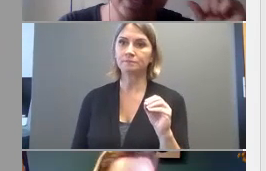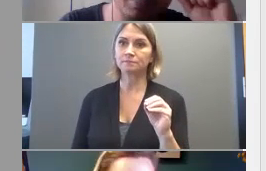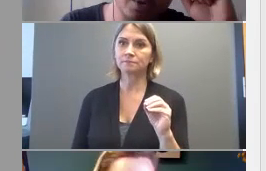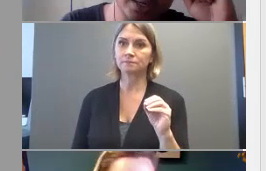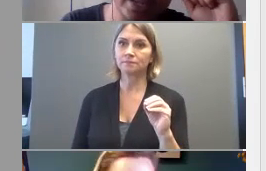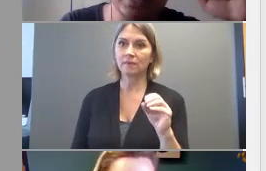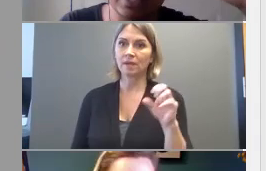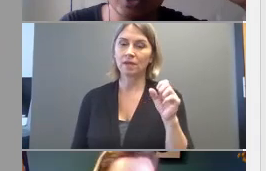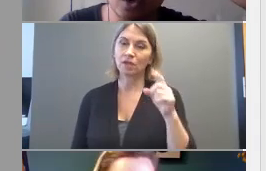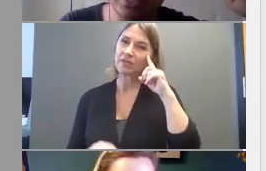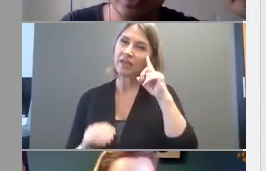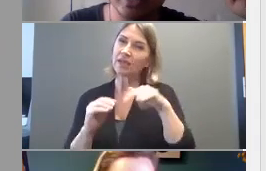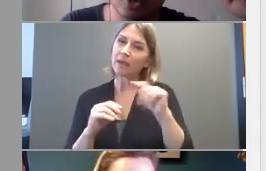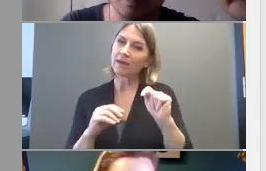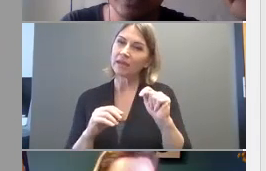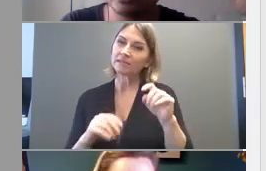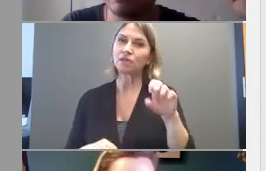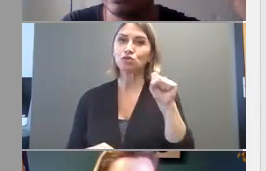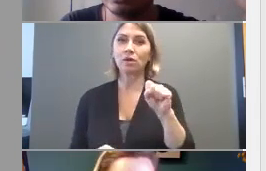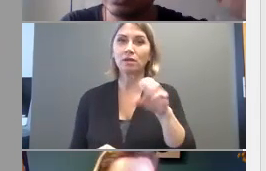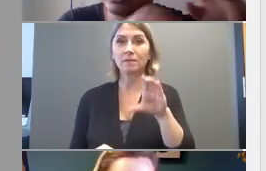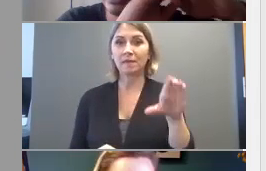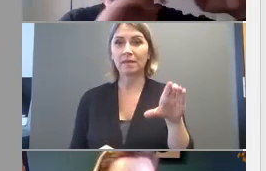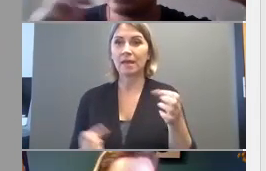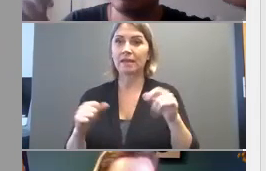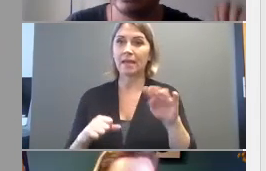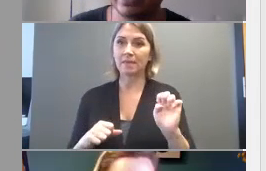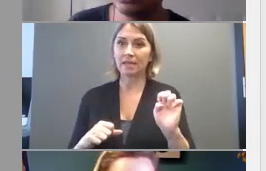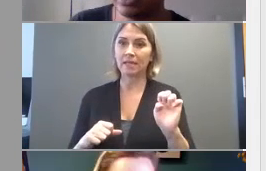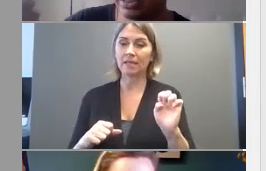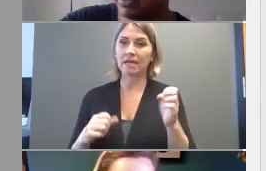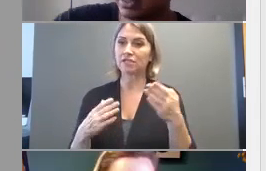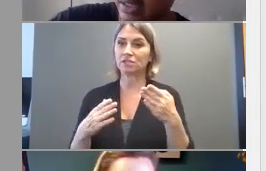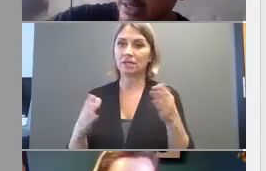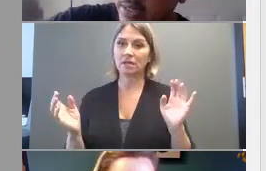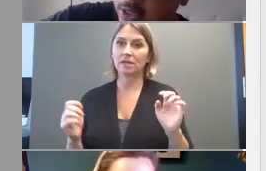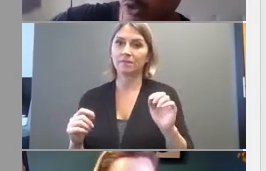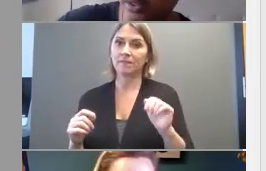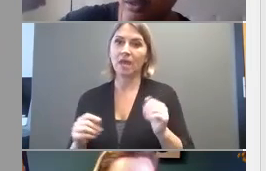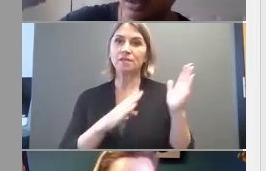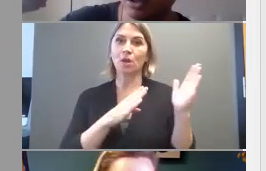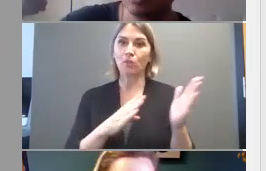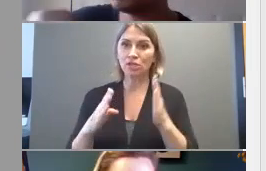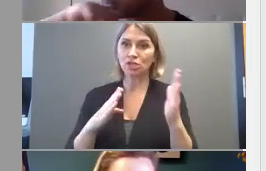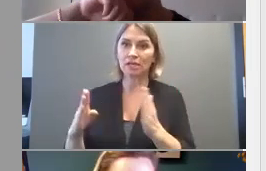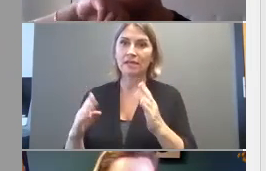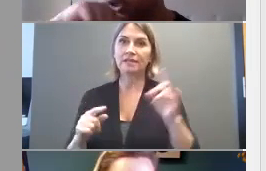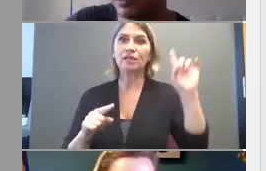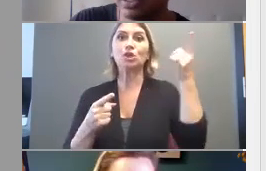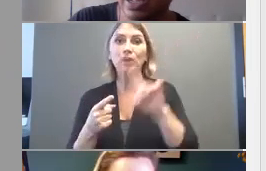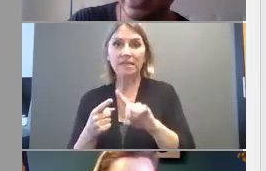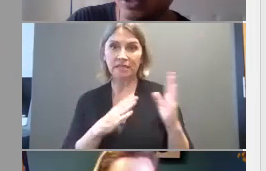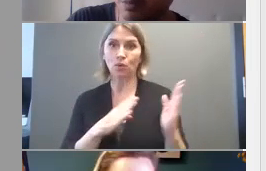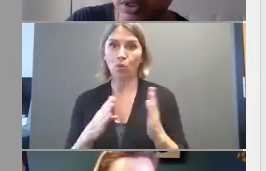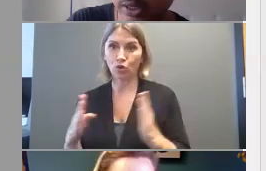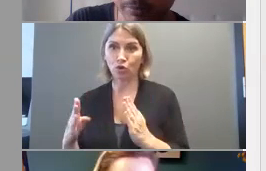you can think about it as a strongly connected component can be linearized by arranging them in the decreasing order of